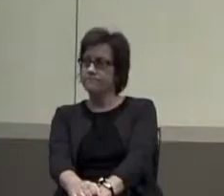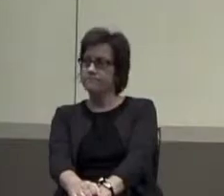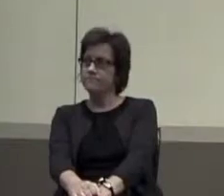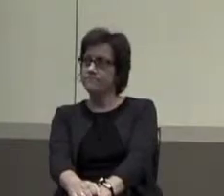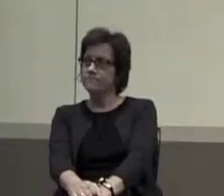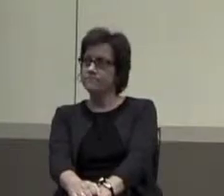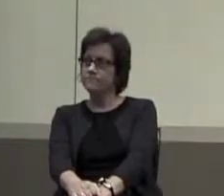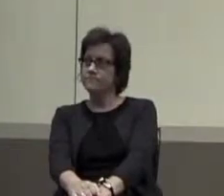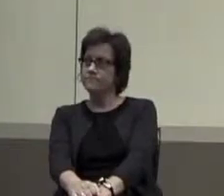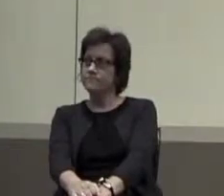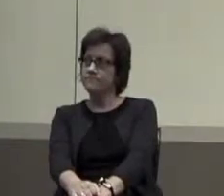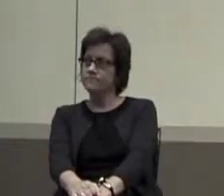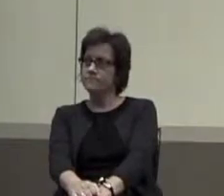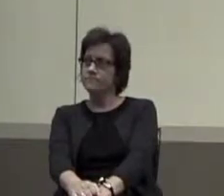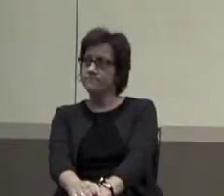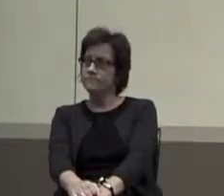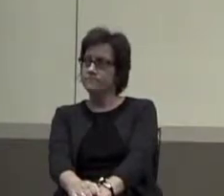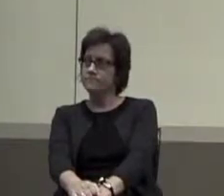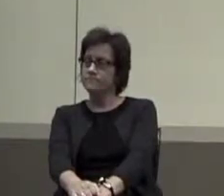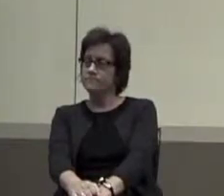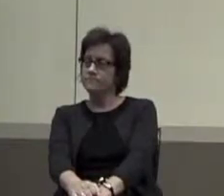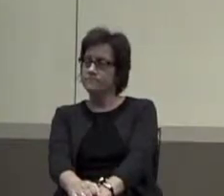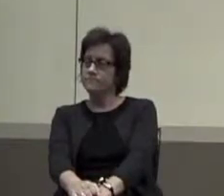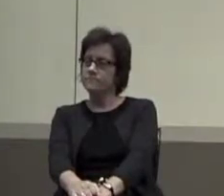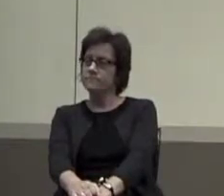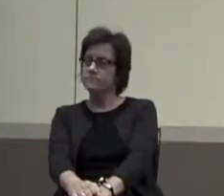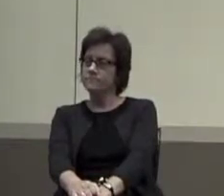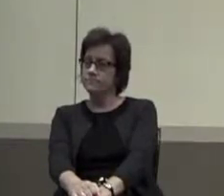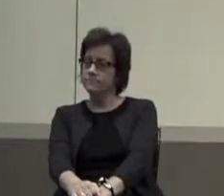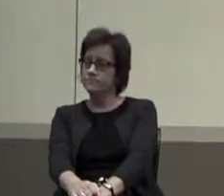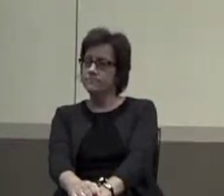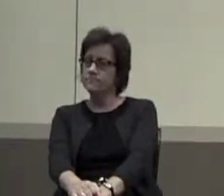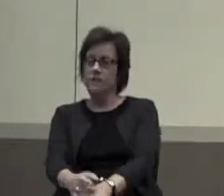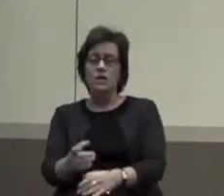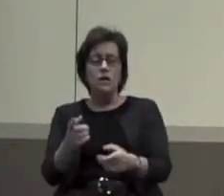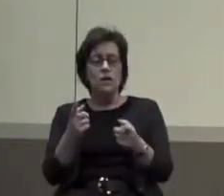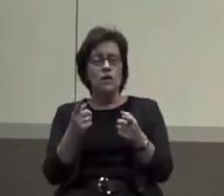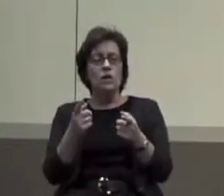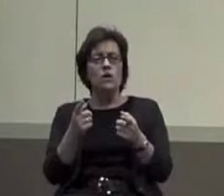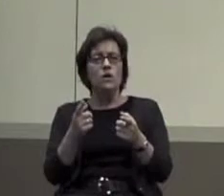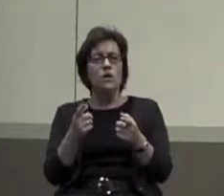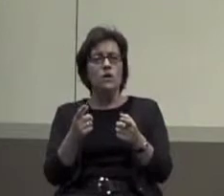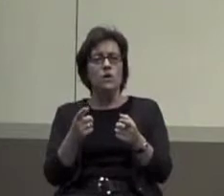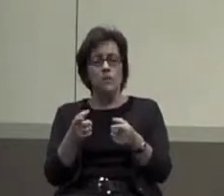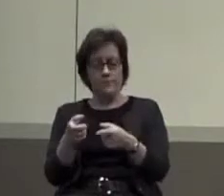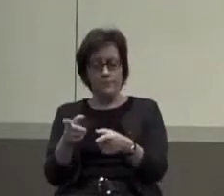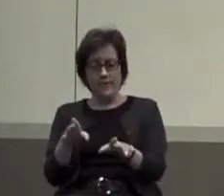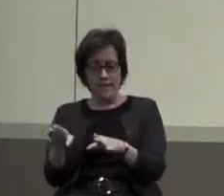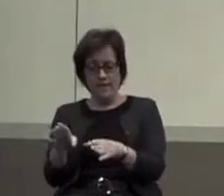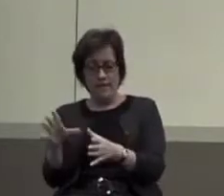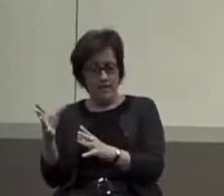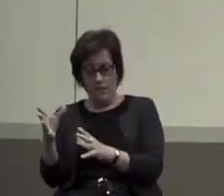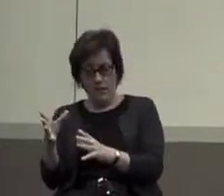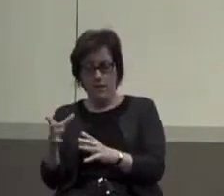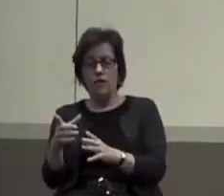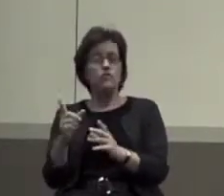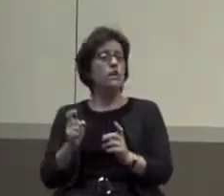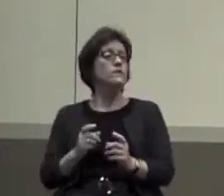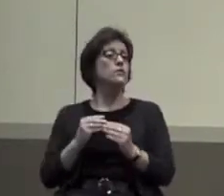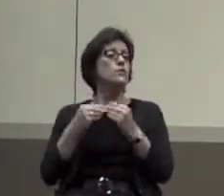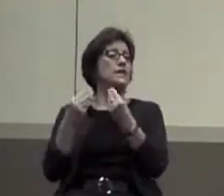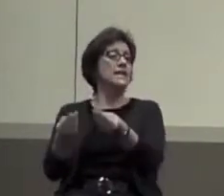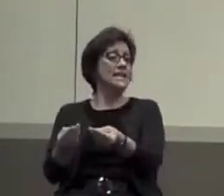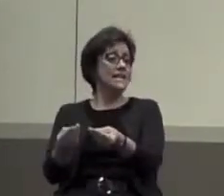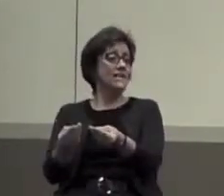when you have to deliver a consequence, it's really important to make sure that you apply it consistently so that